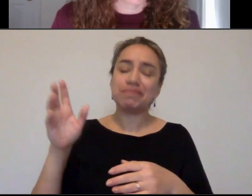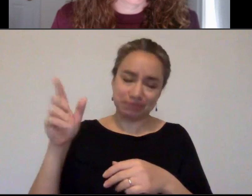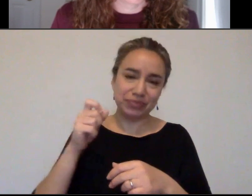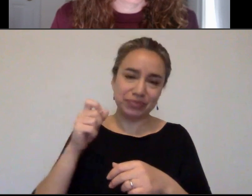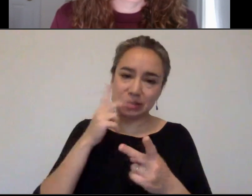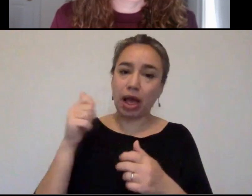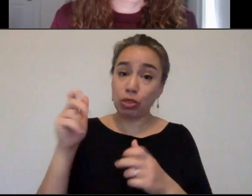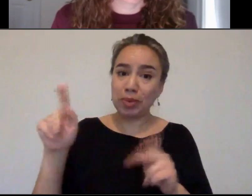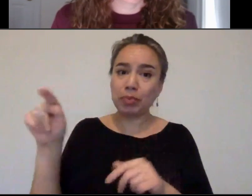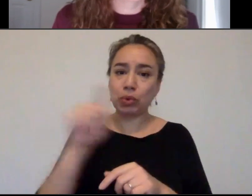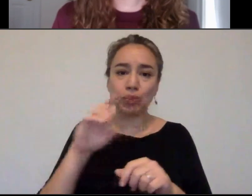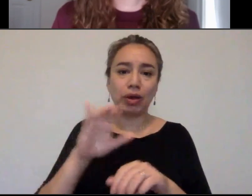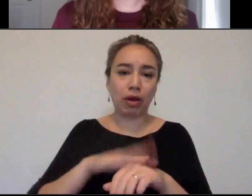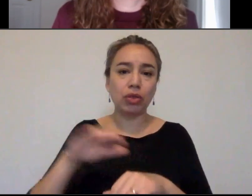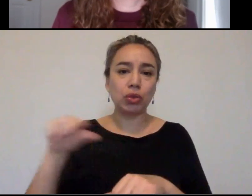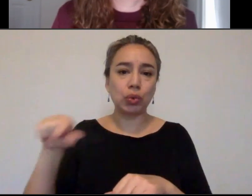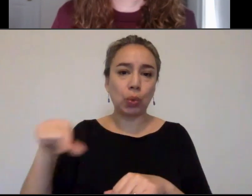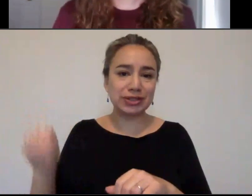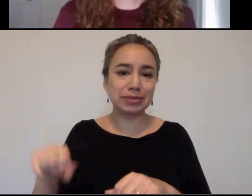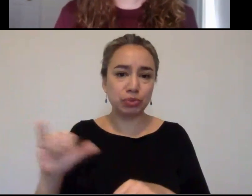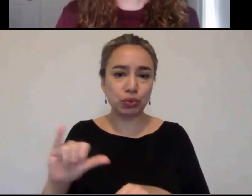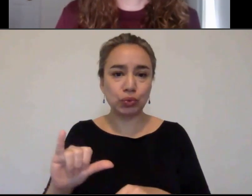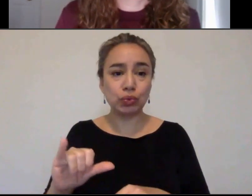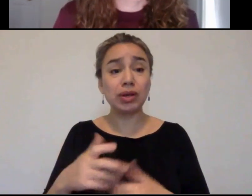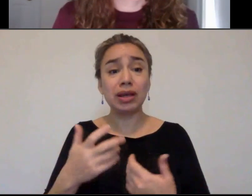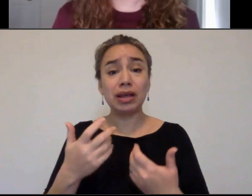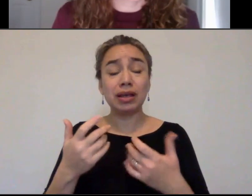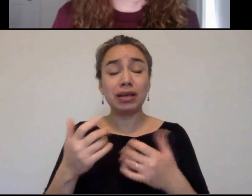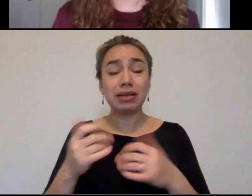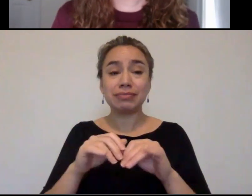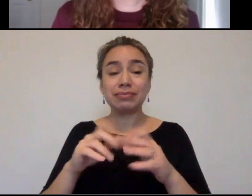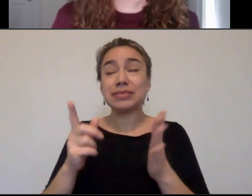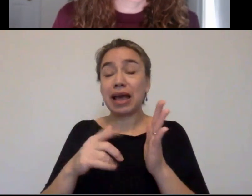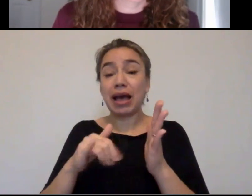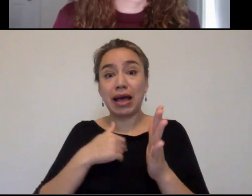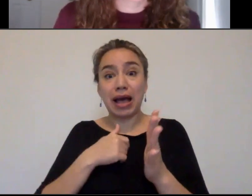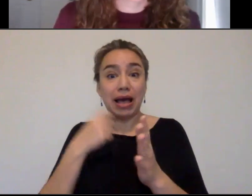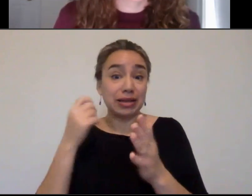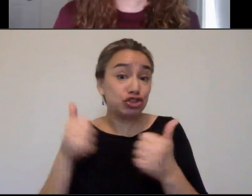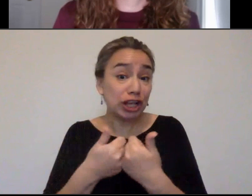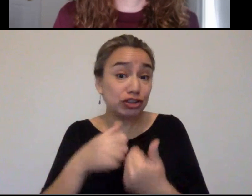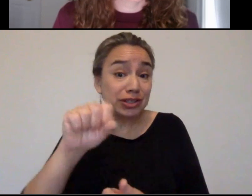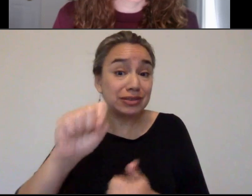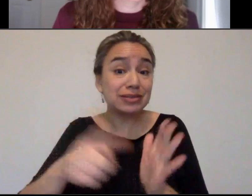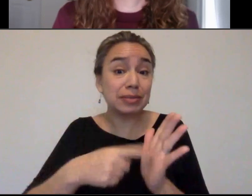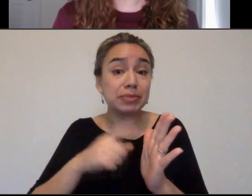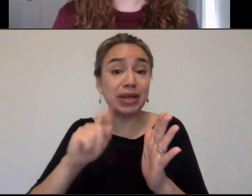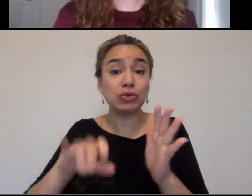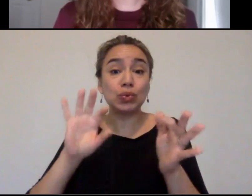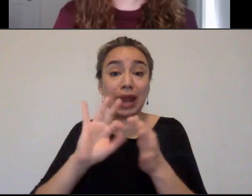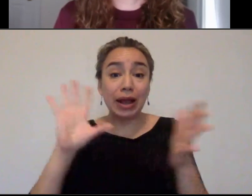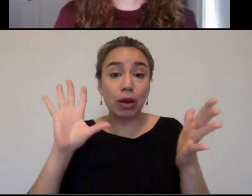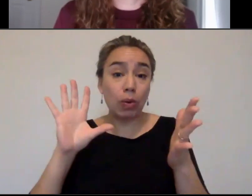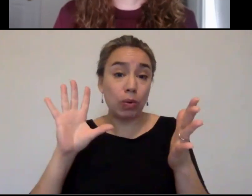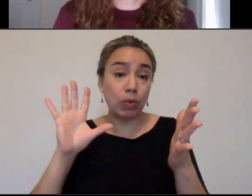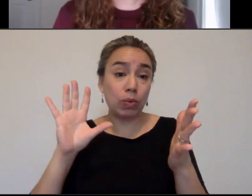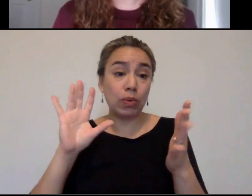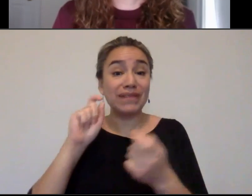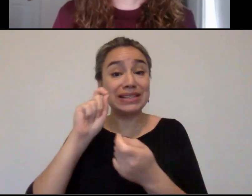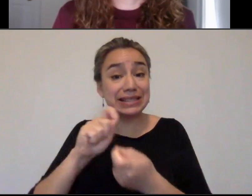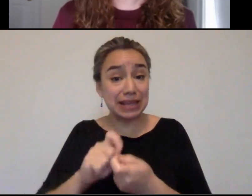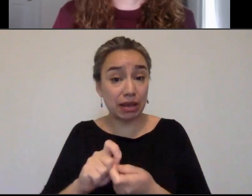quarter system. So yes, it is challenging, and like I said before, sometimes you might have to let go of certain types of detail